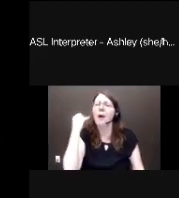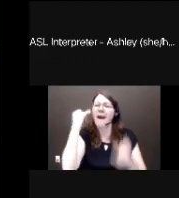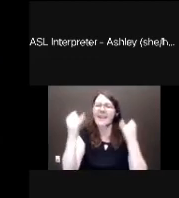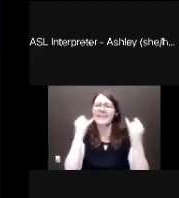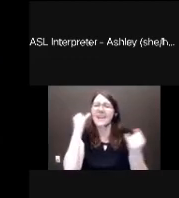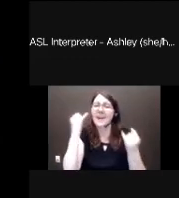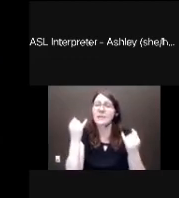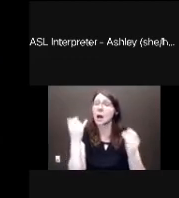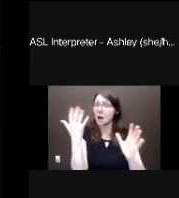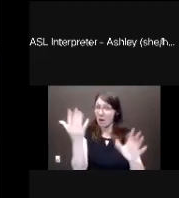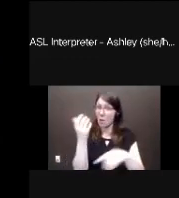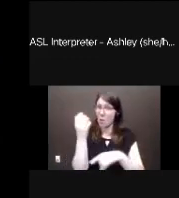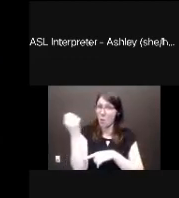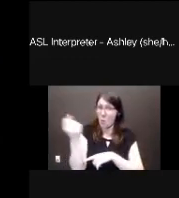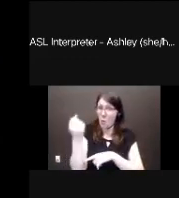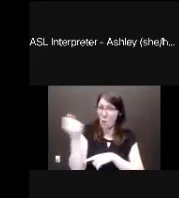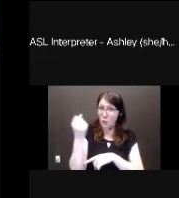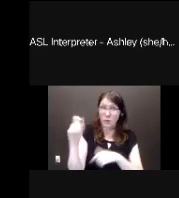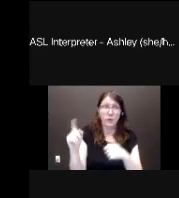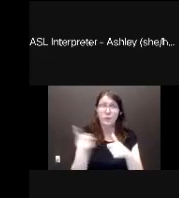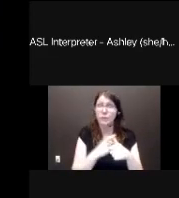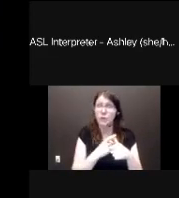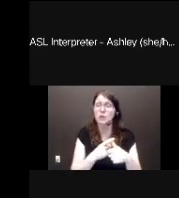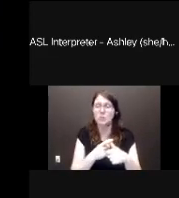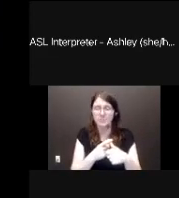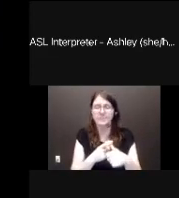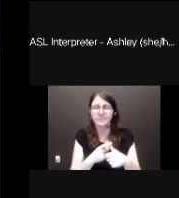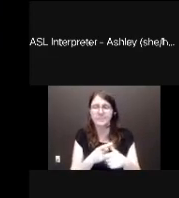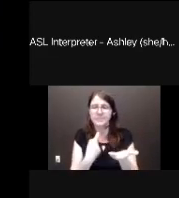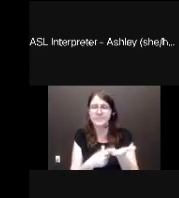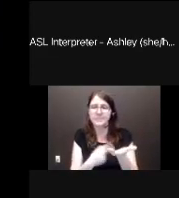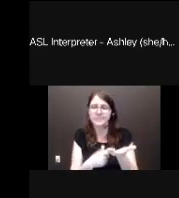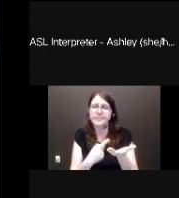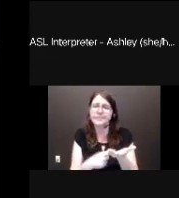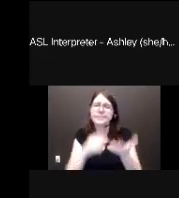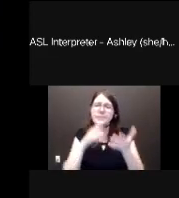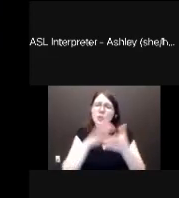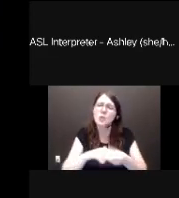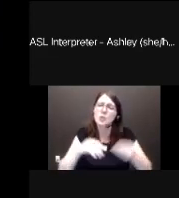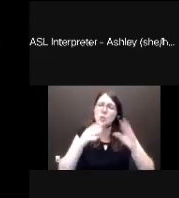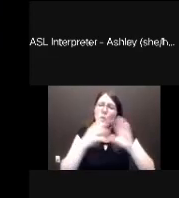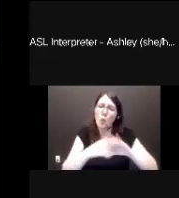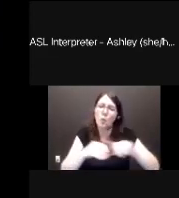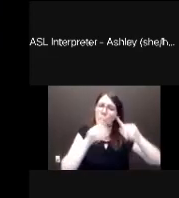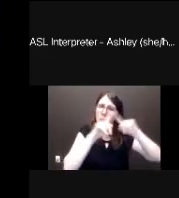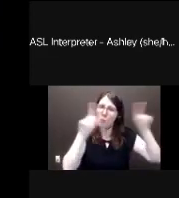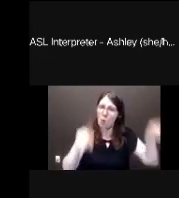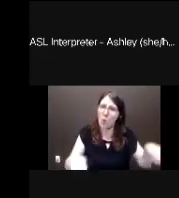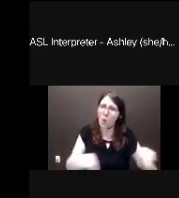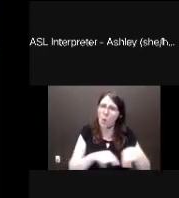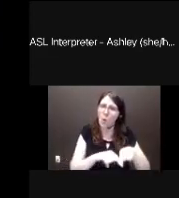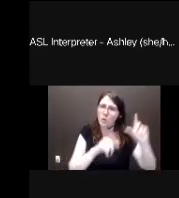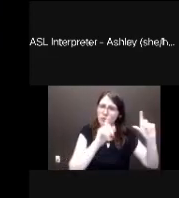our presentation. And Manal and Alicia, do you use storyboarding when you create your videos?